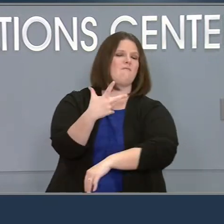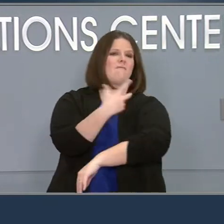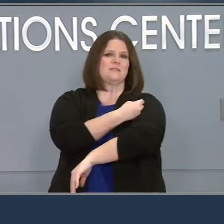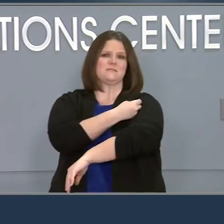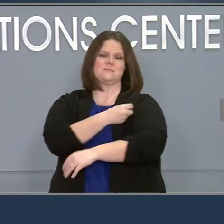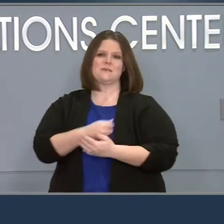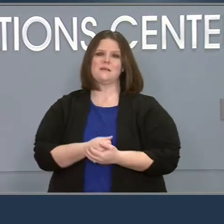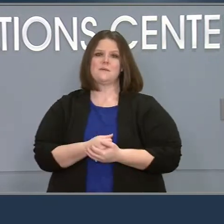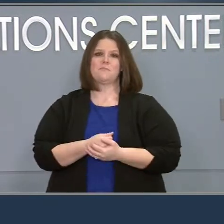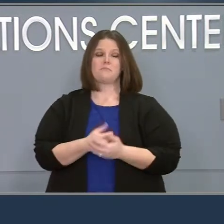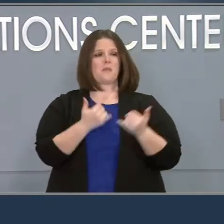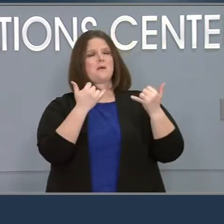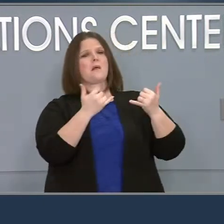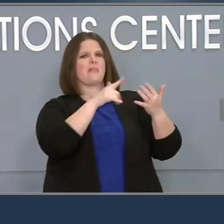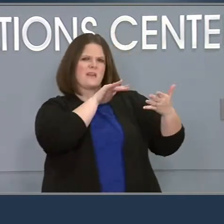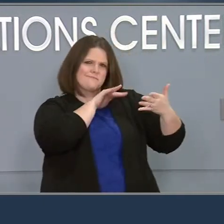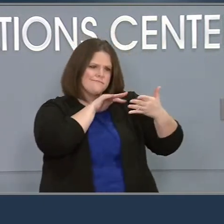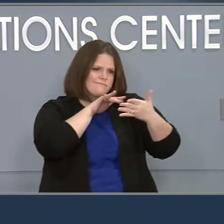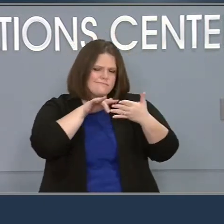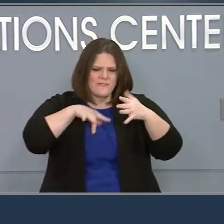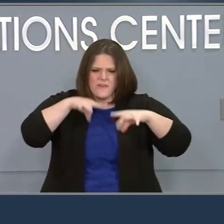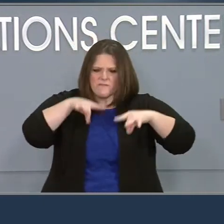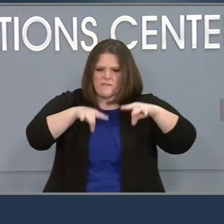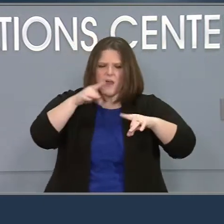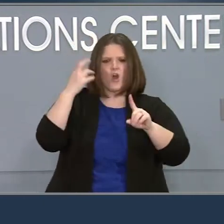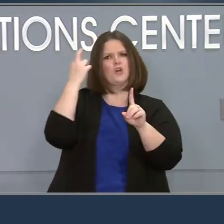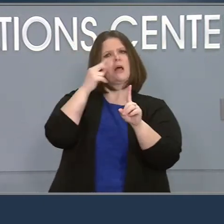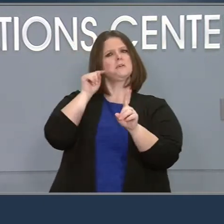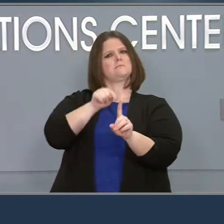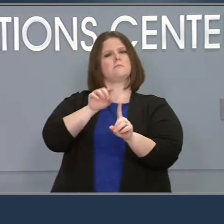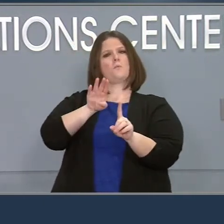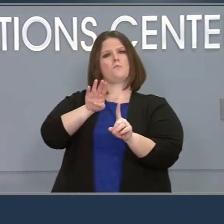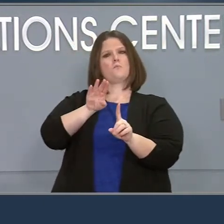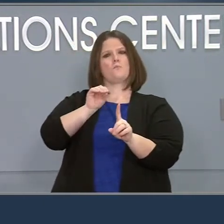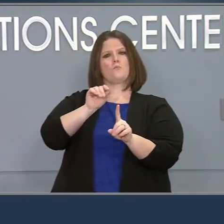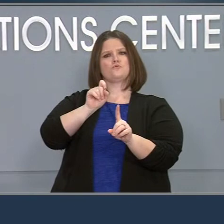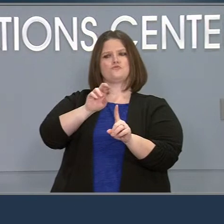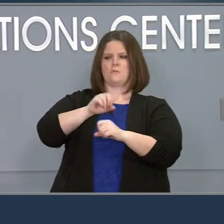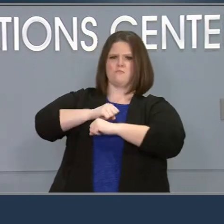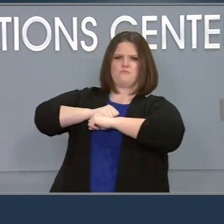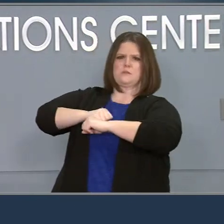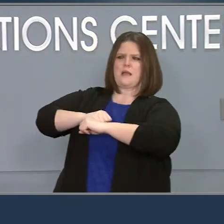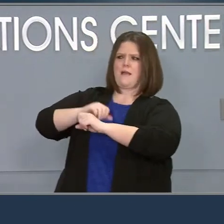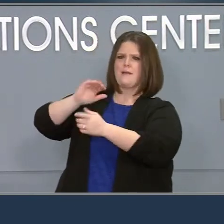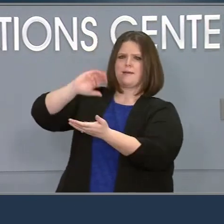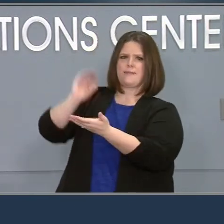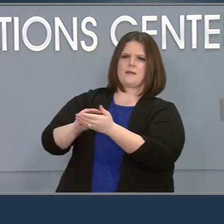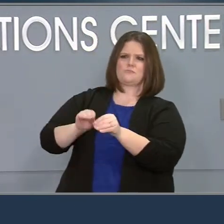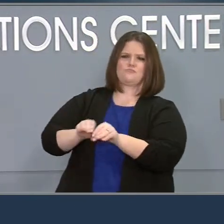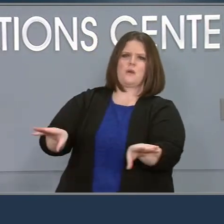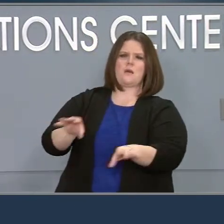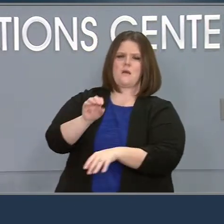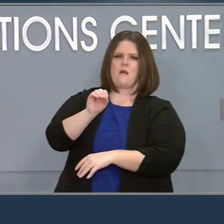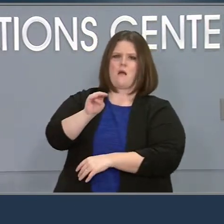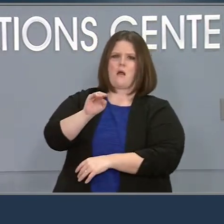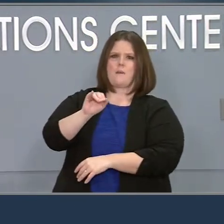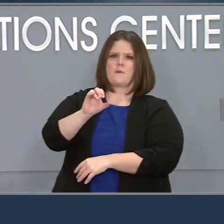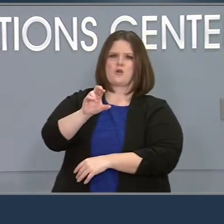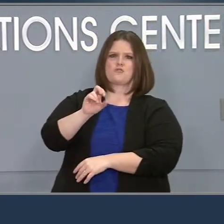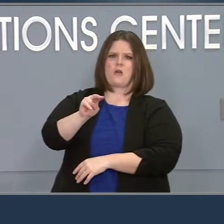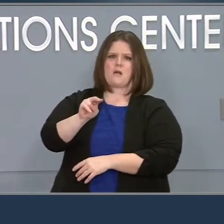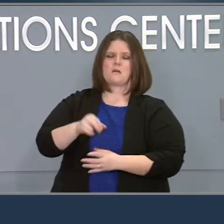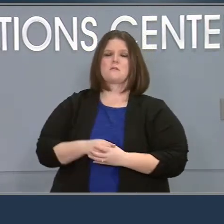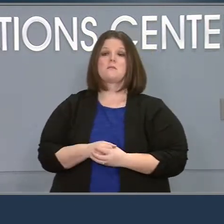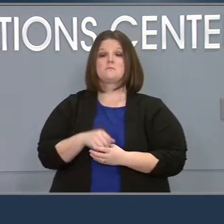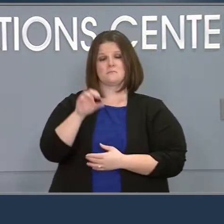research suggests that boosters provide additional protection against Omicron. While the Omicron variant has been